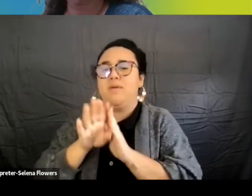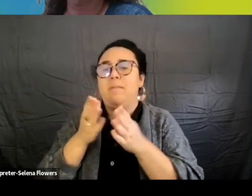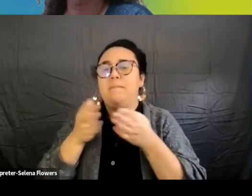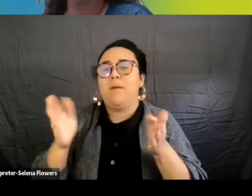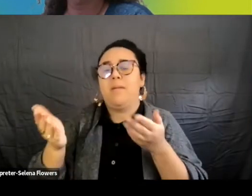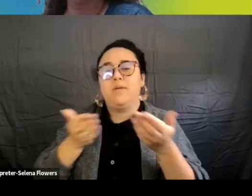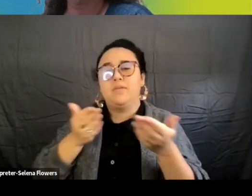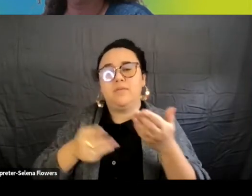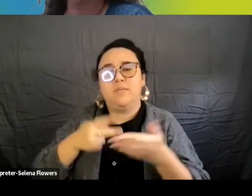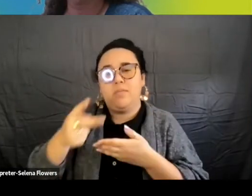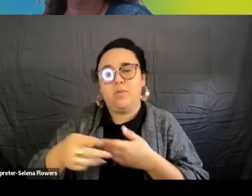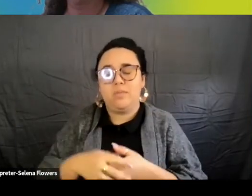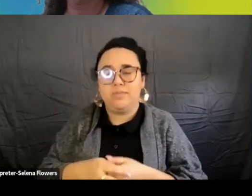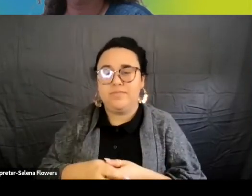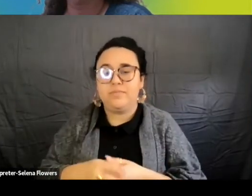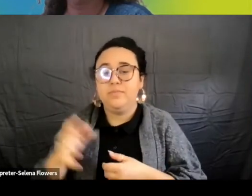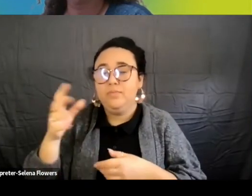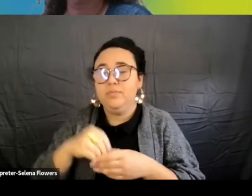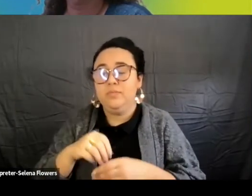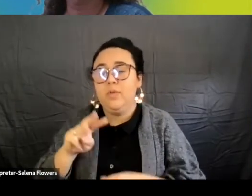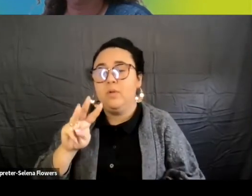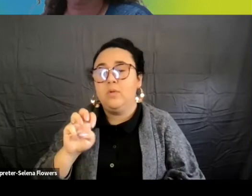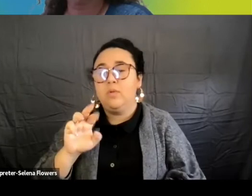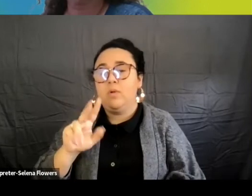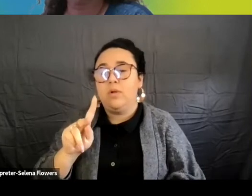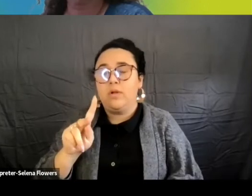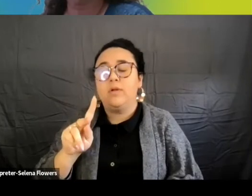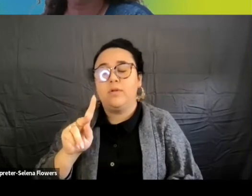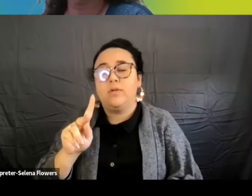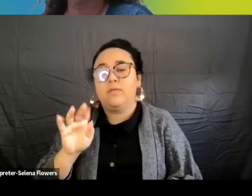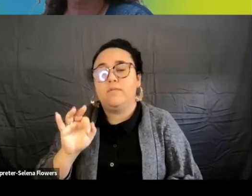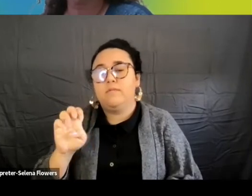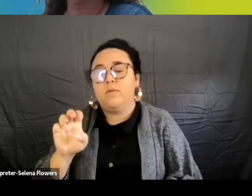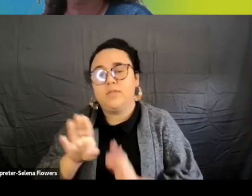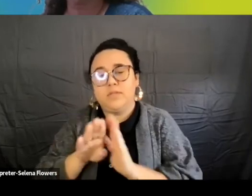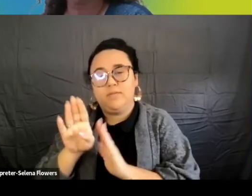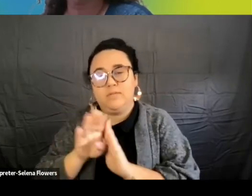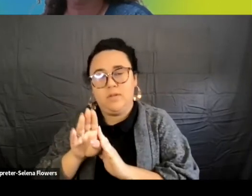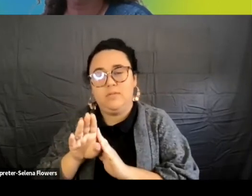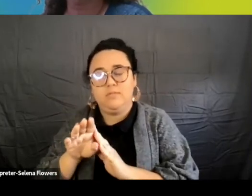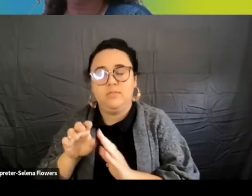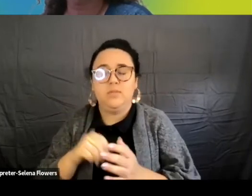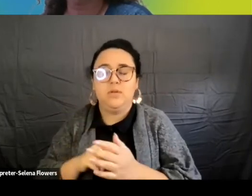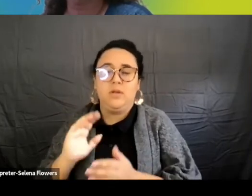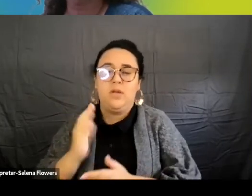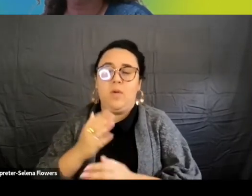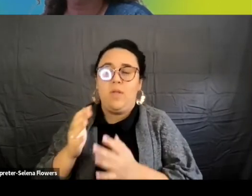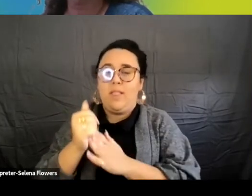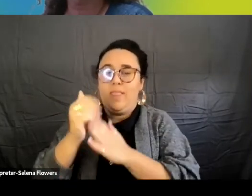service programs, which included workforce development. And because our leaders